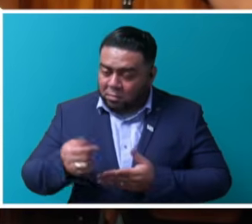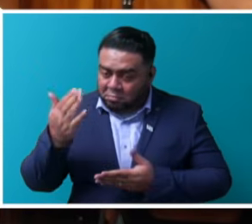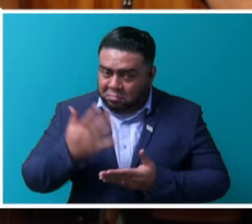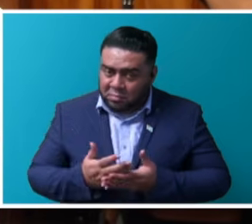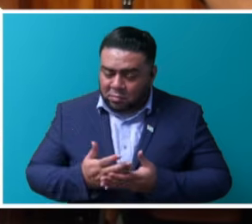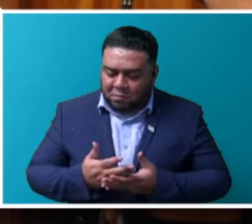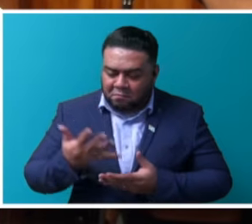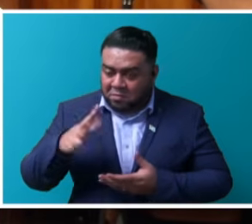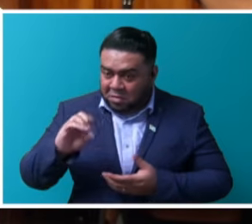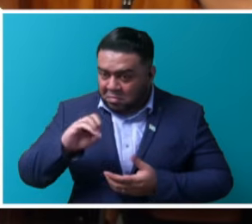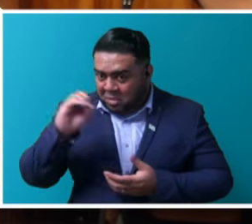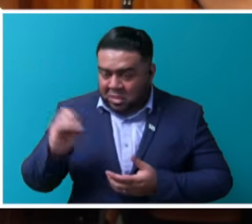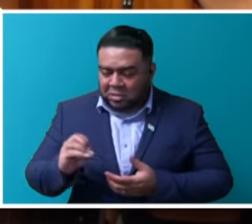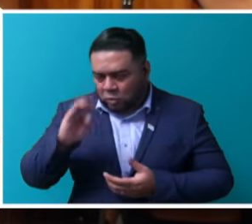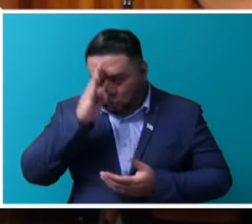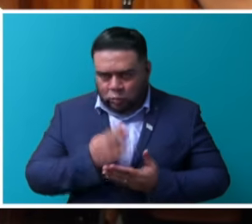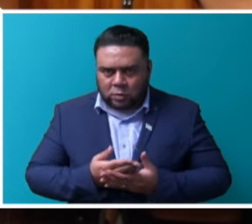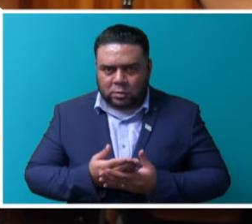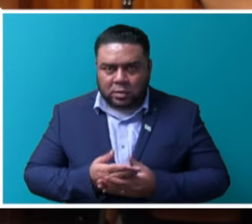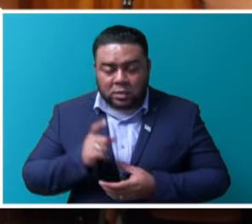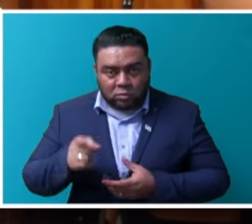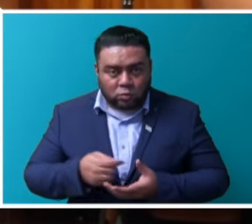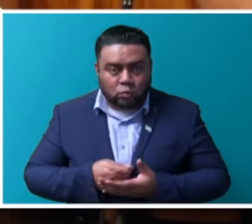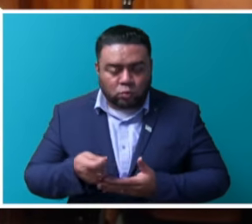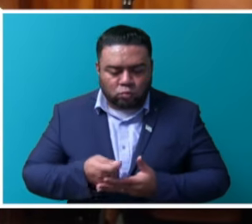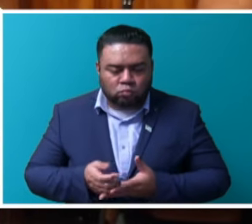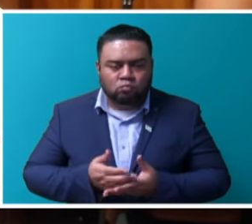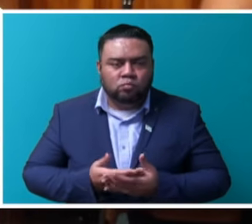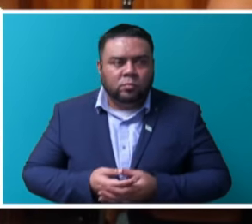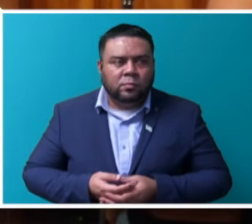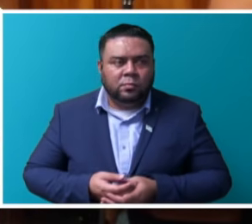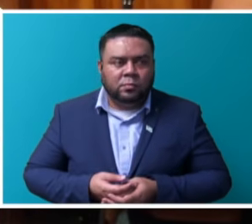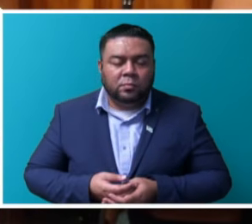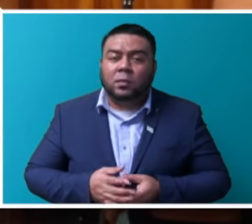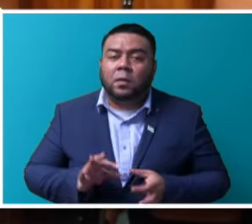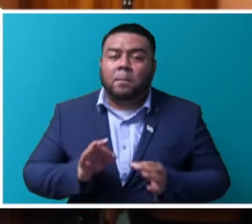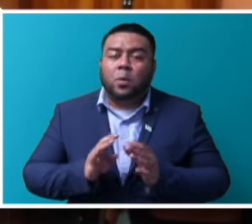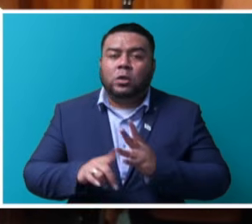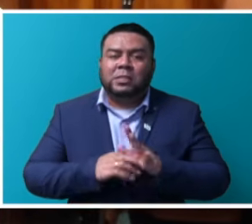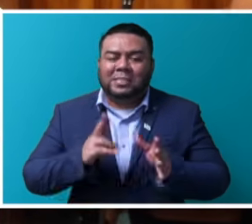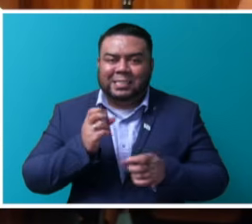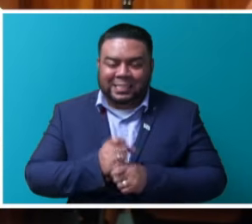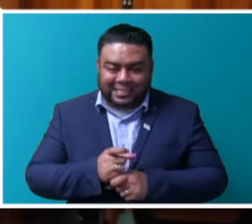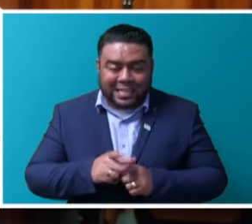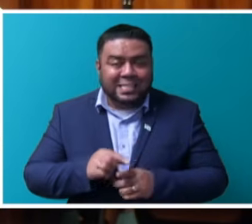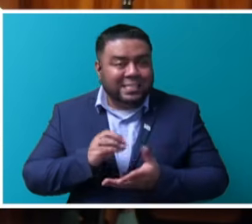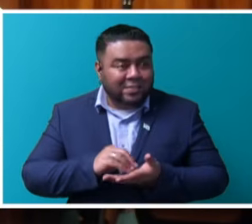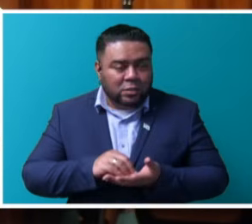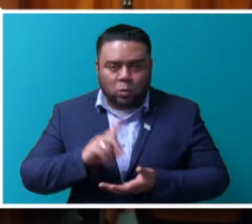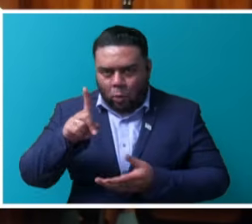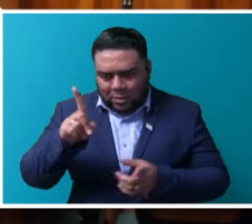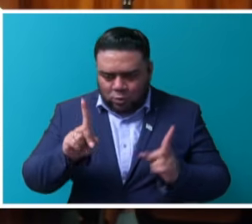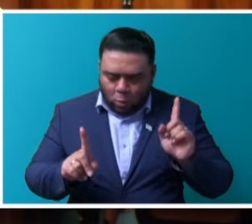remaining 50% of the tuition fees. This scheme will provide incentivized bond service, whereby the bond service will be